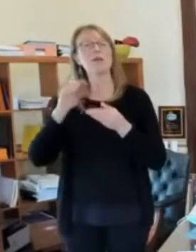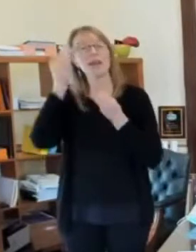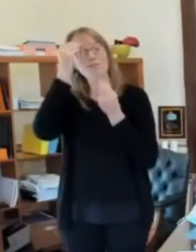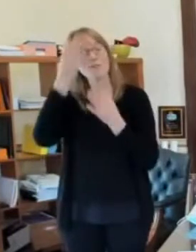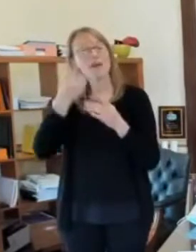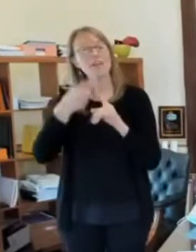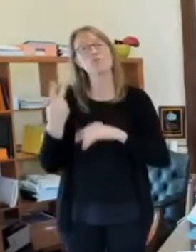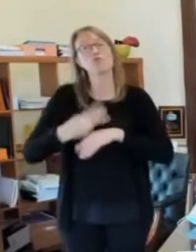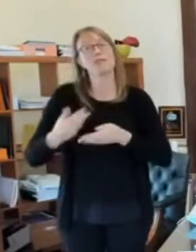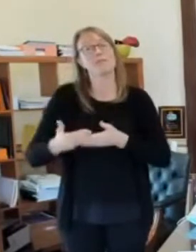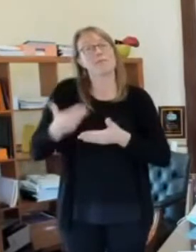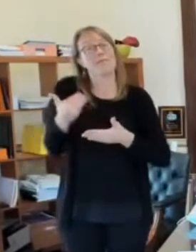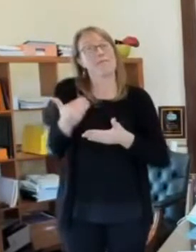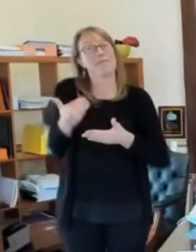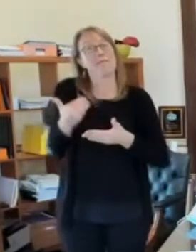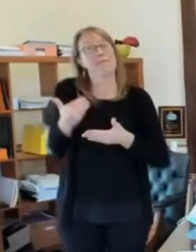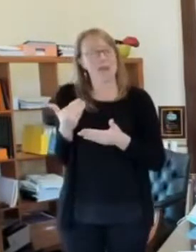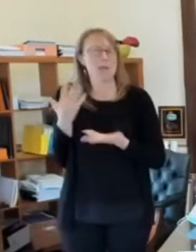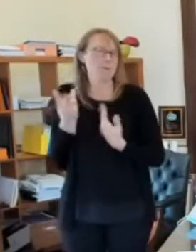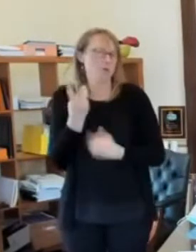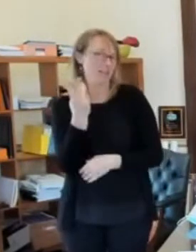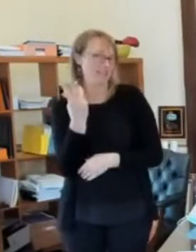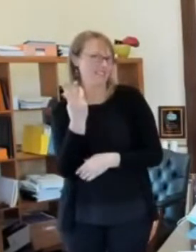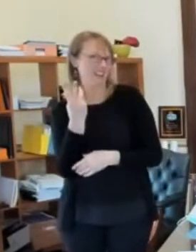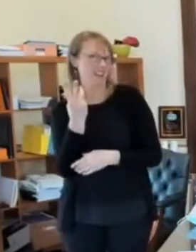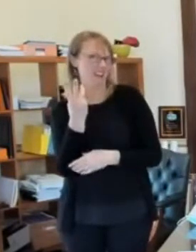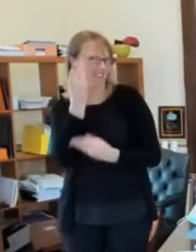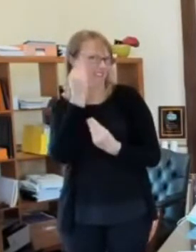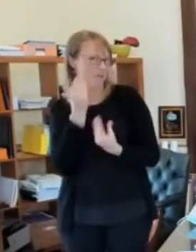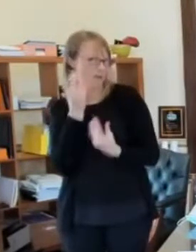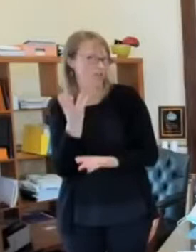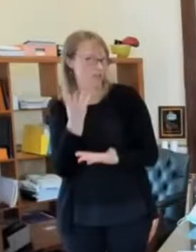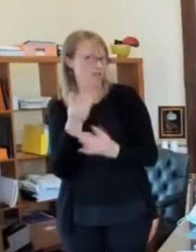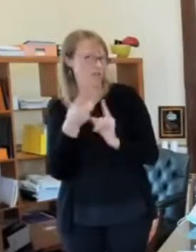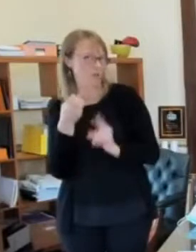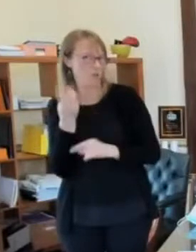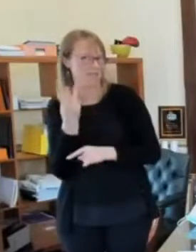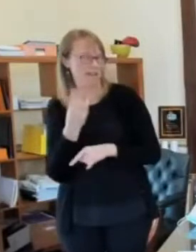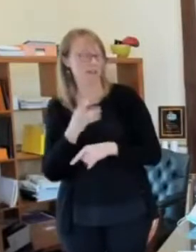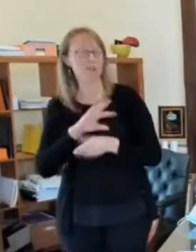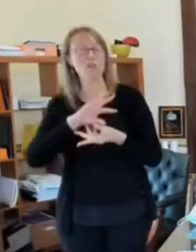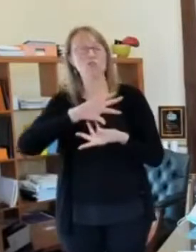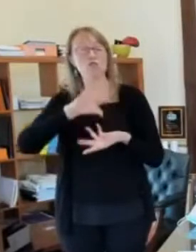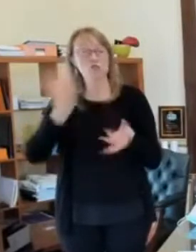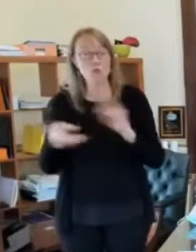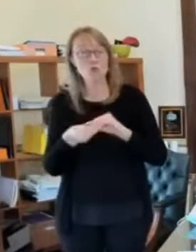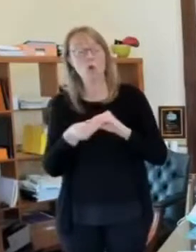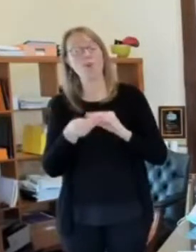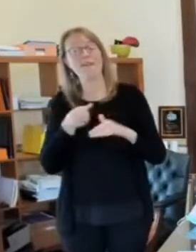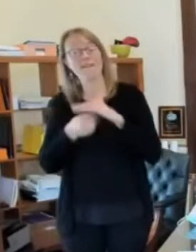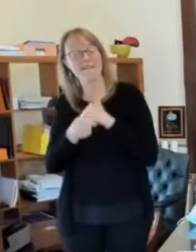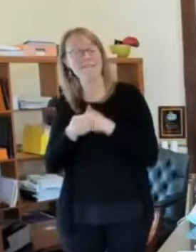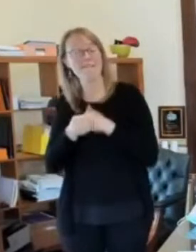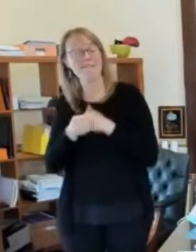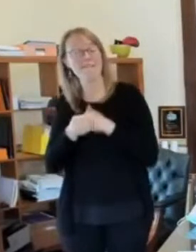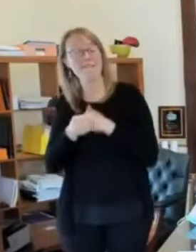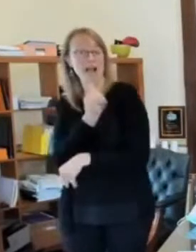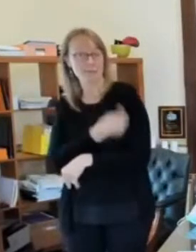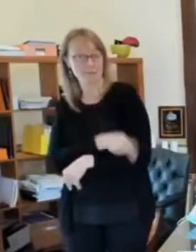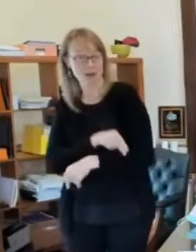maybe Wednesday's data. Total people in the hospital, either with COVID positive or